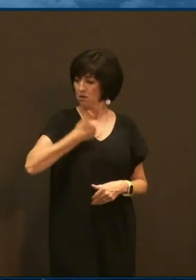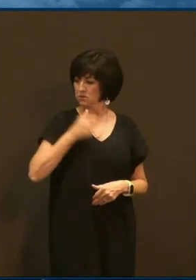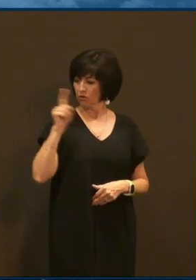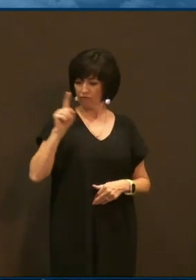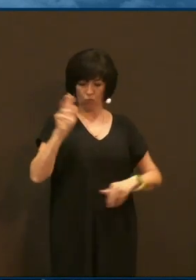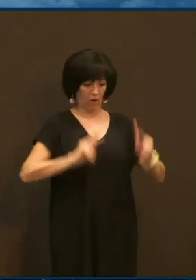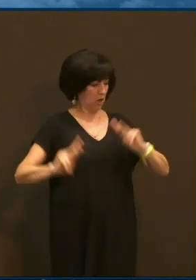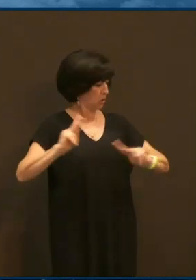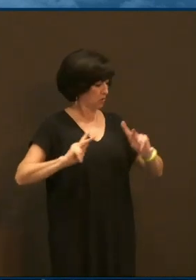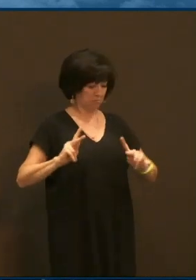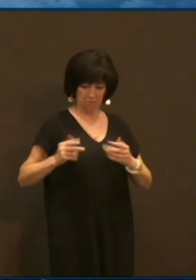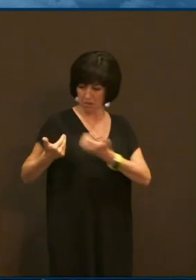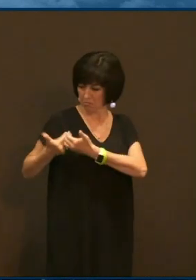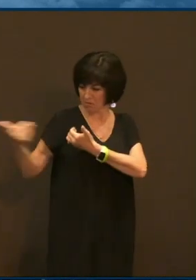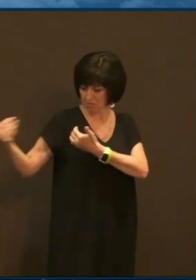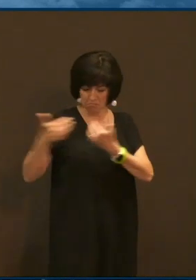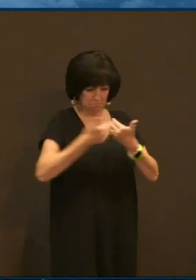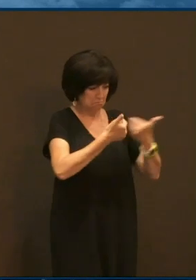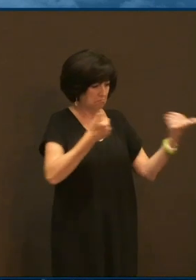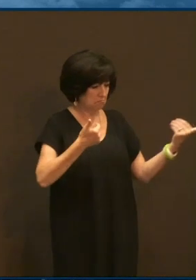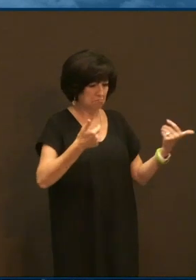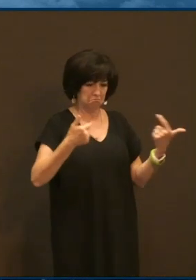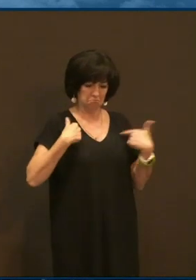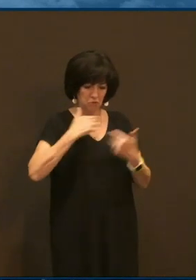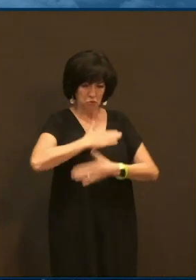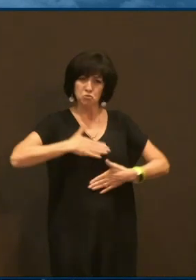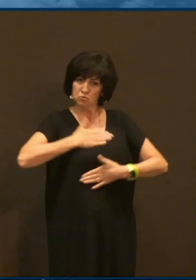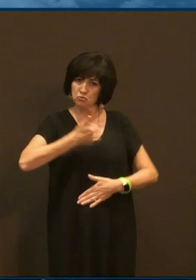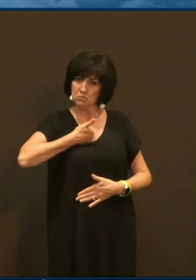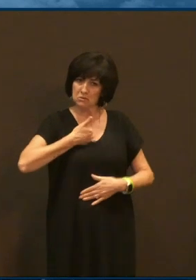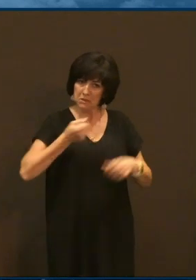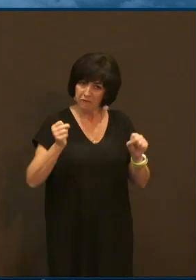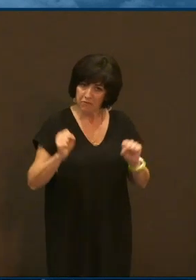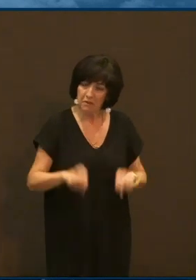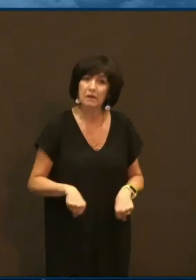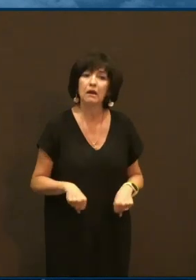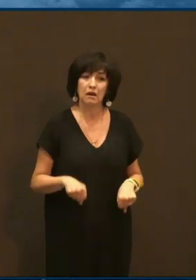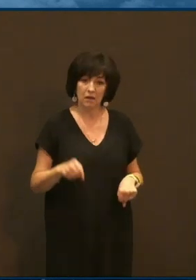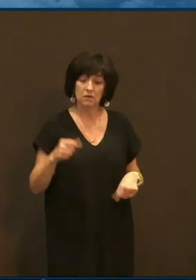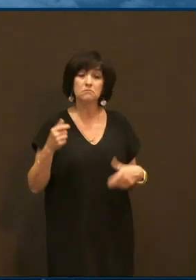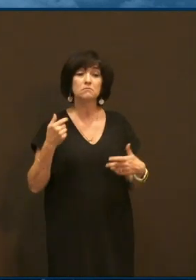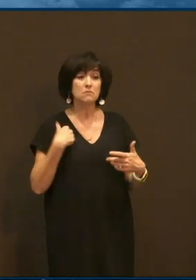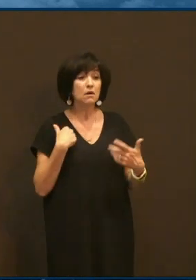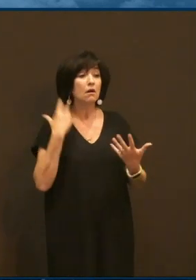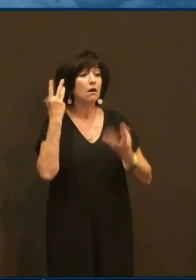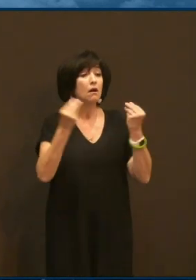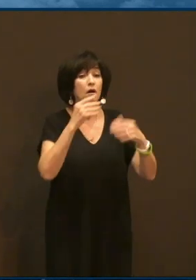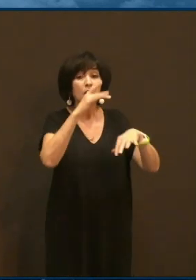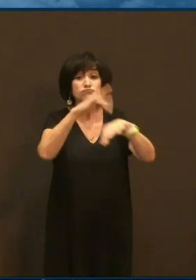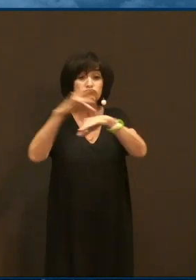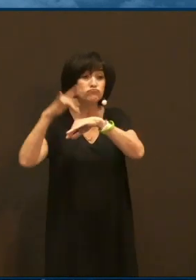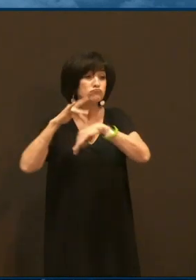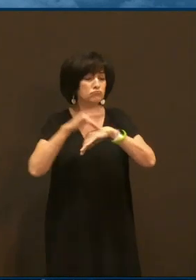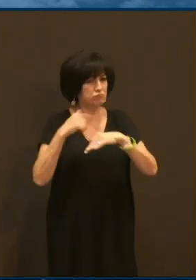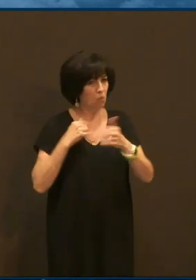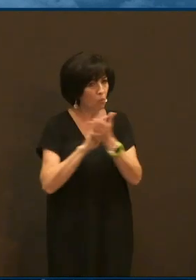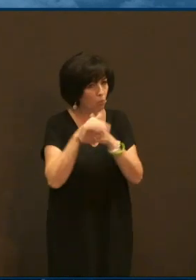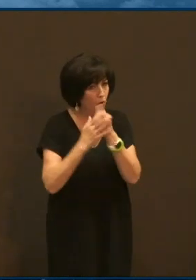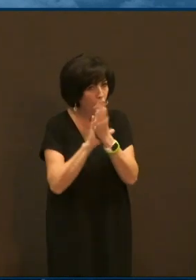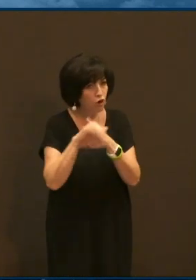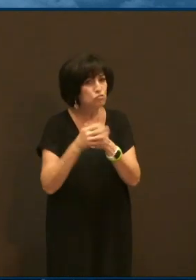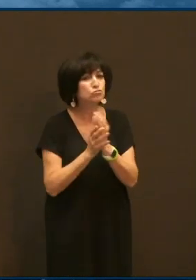my neighbor. I'm being smart. I'm getting tested. I'm washing my hands. I'm doing all the things that will help